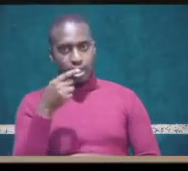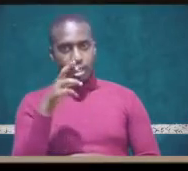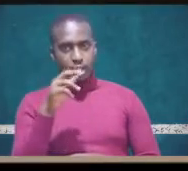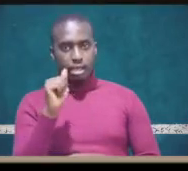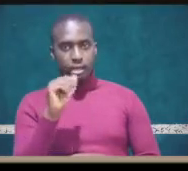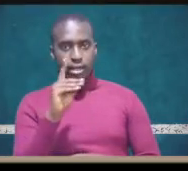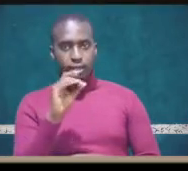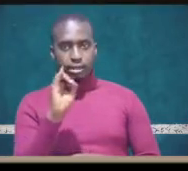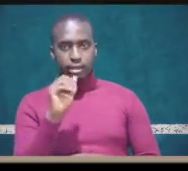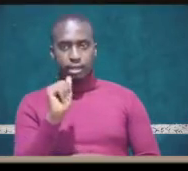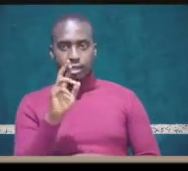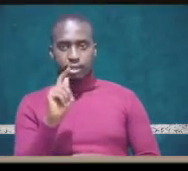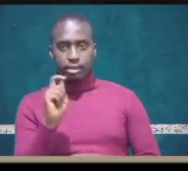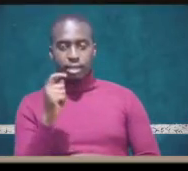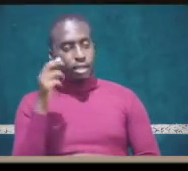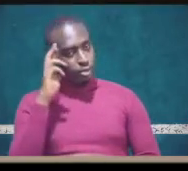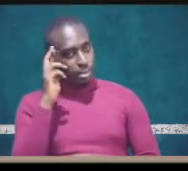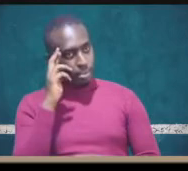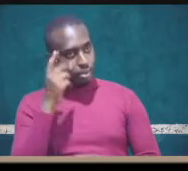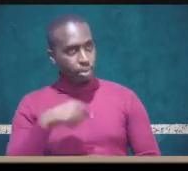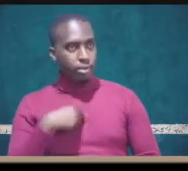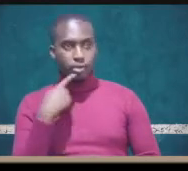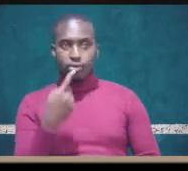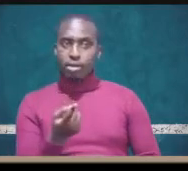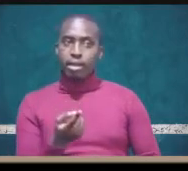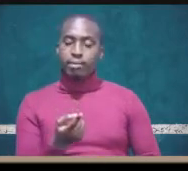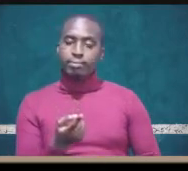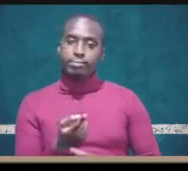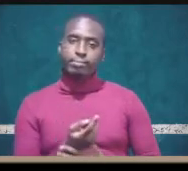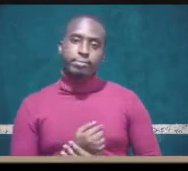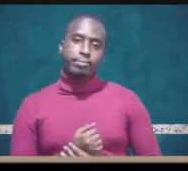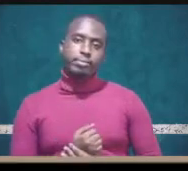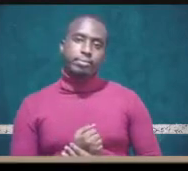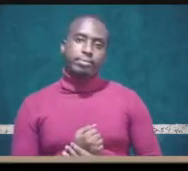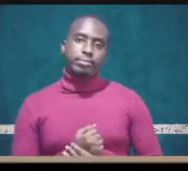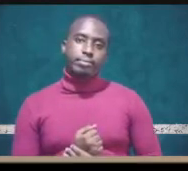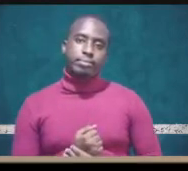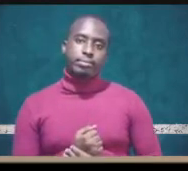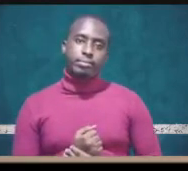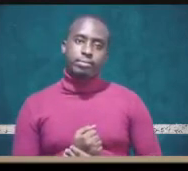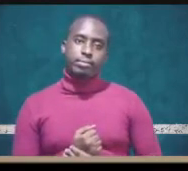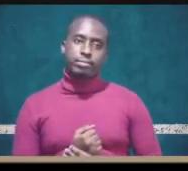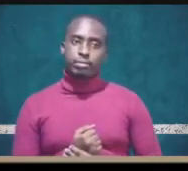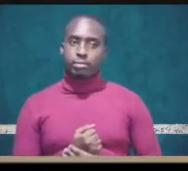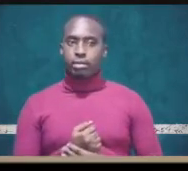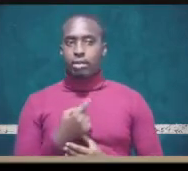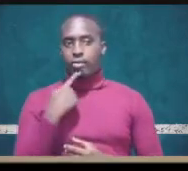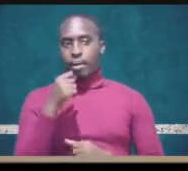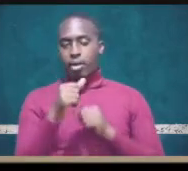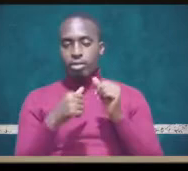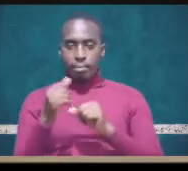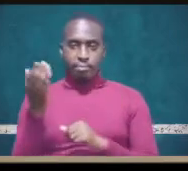Here, remember, we are saying on the previous